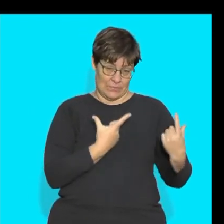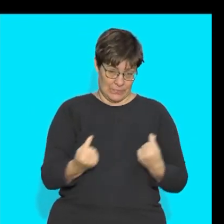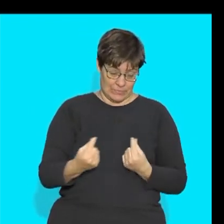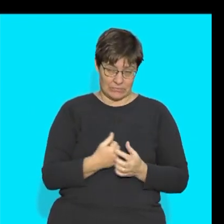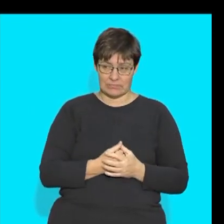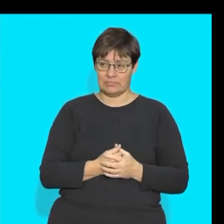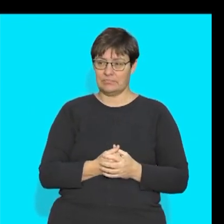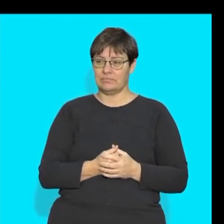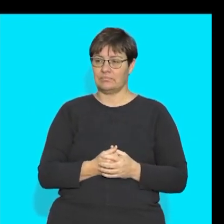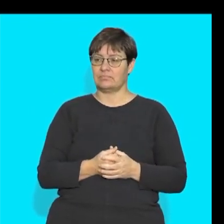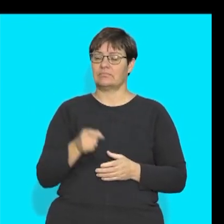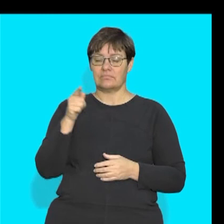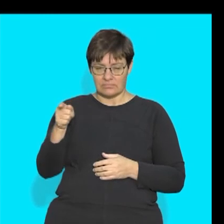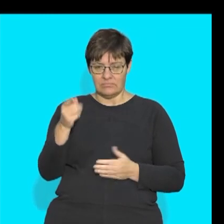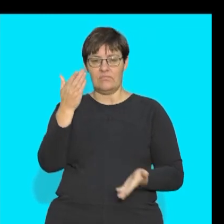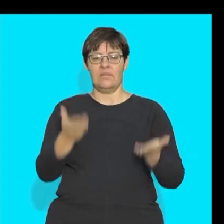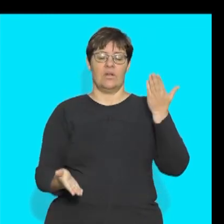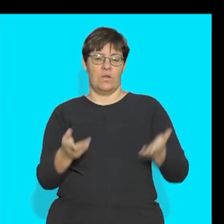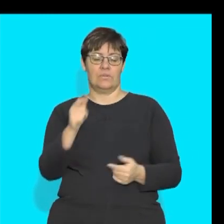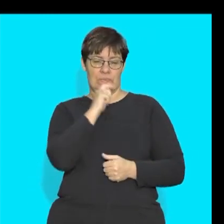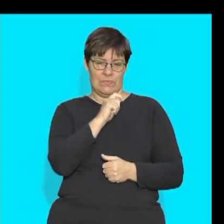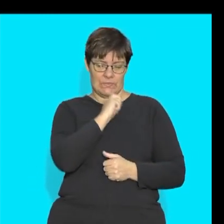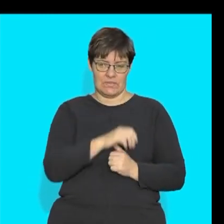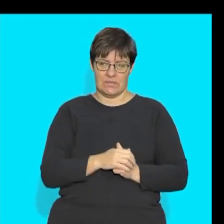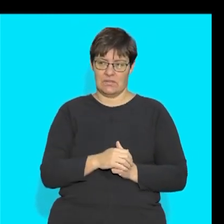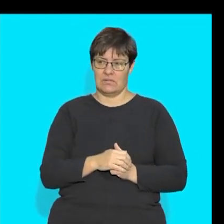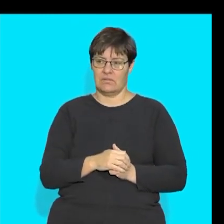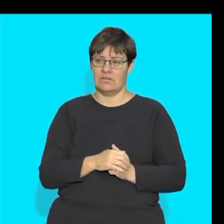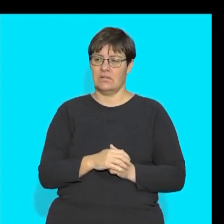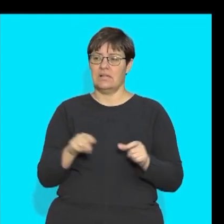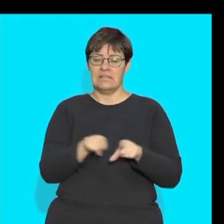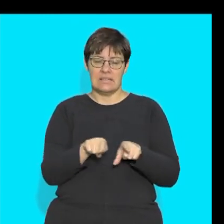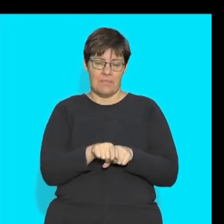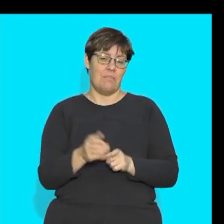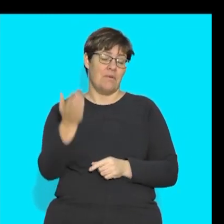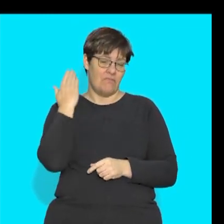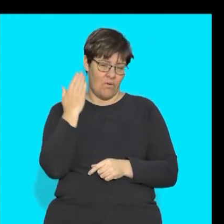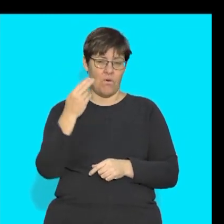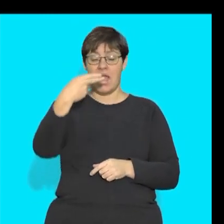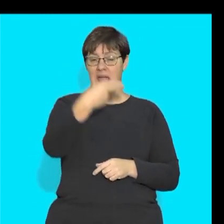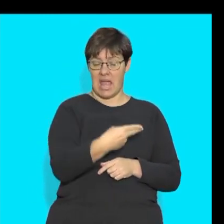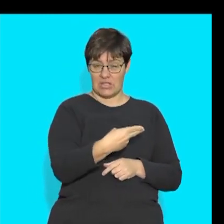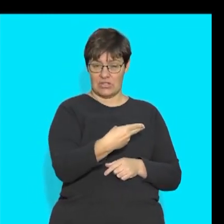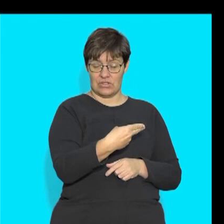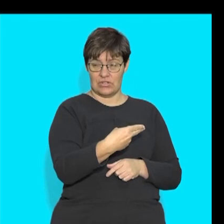out. This is essentially the equation we're using. It's the same thing as we've done before. I've worked out